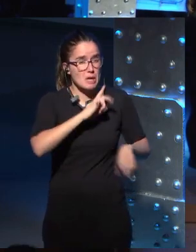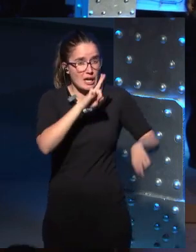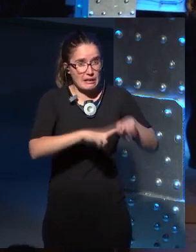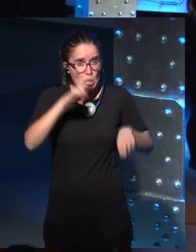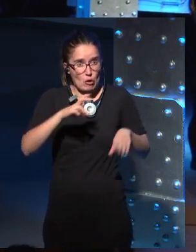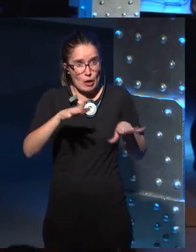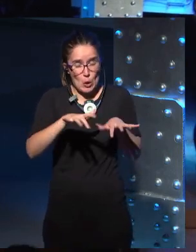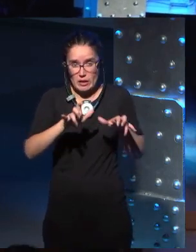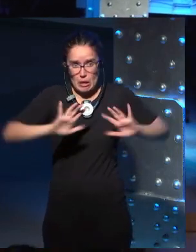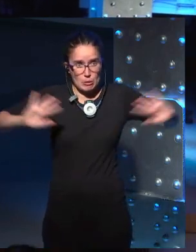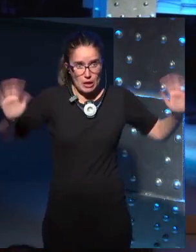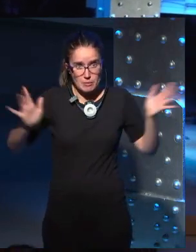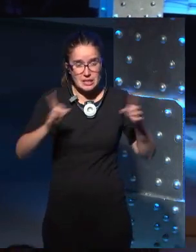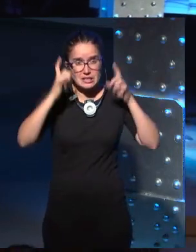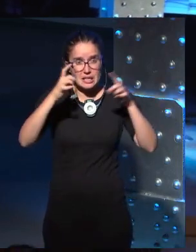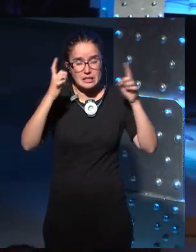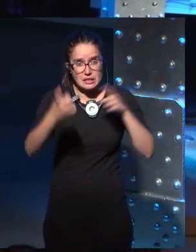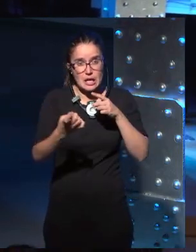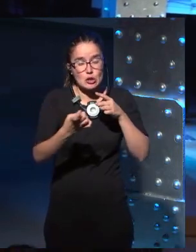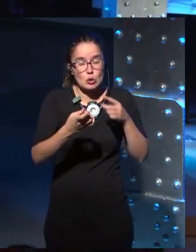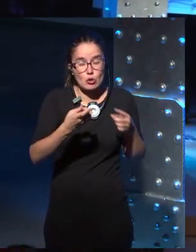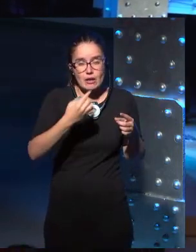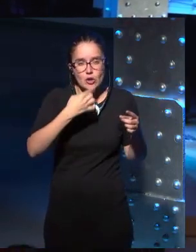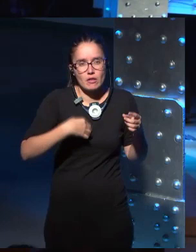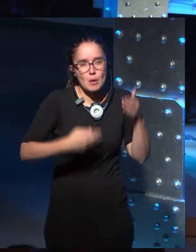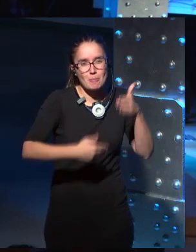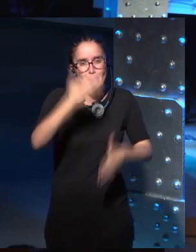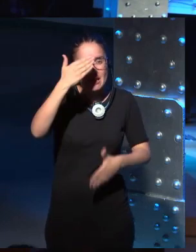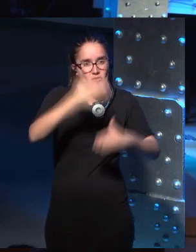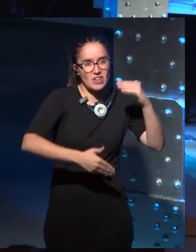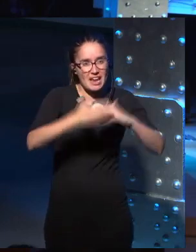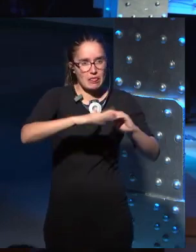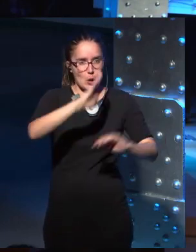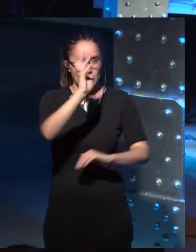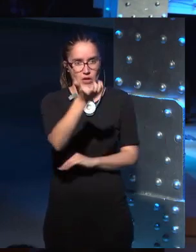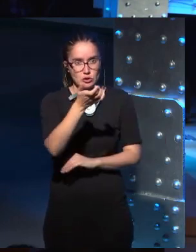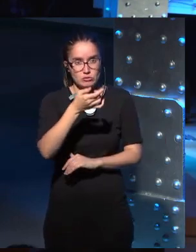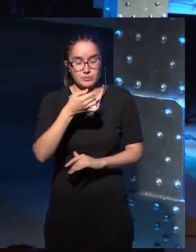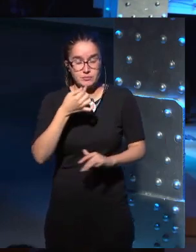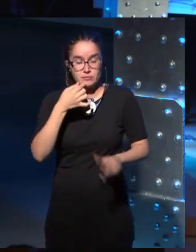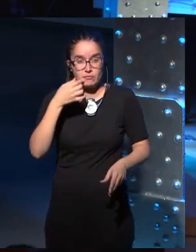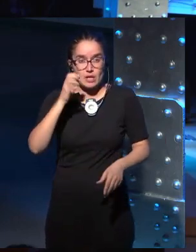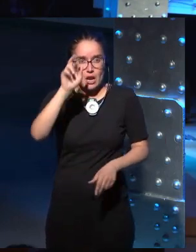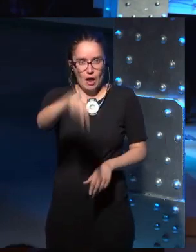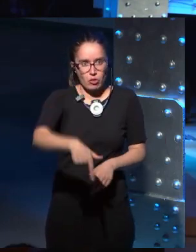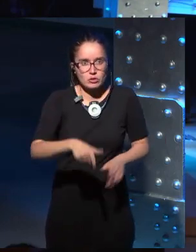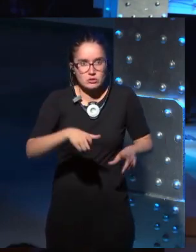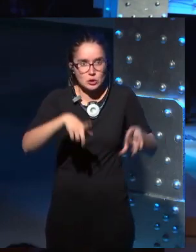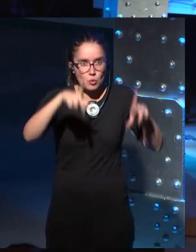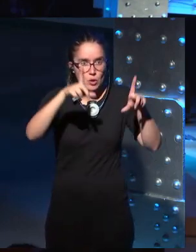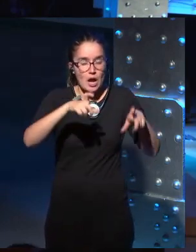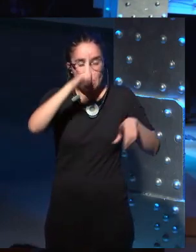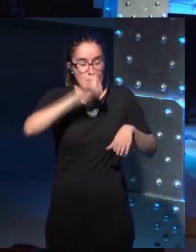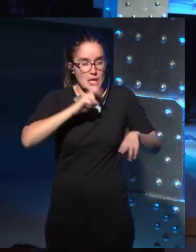trying to make us believe that's the wall of the end of the universe. Well, you're right, it is a black picture from my computer.